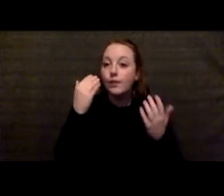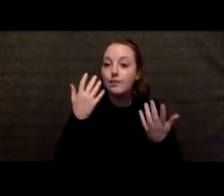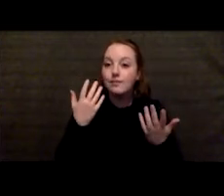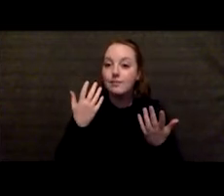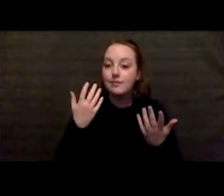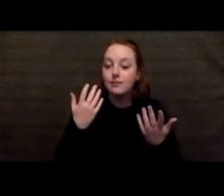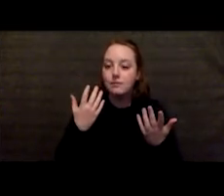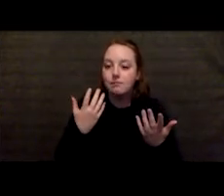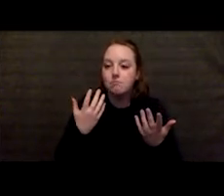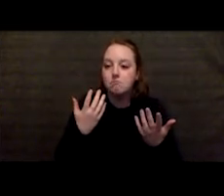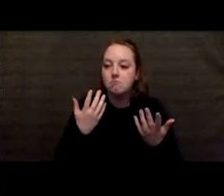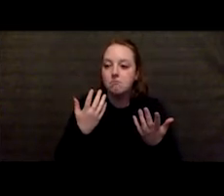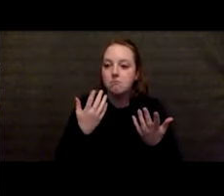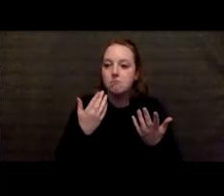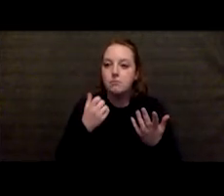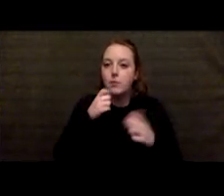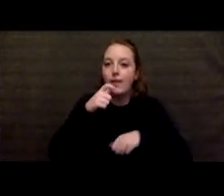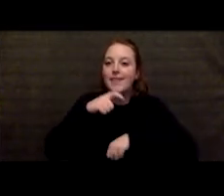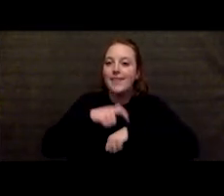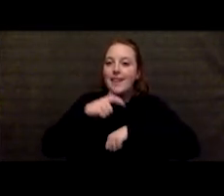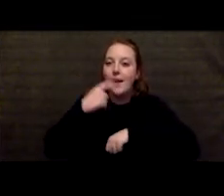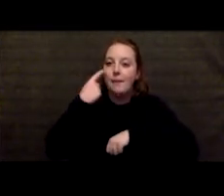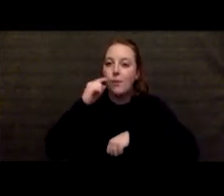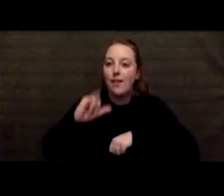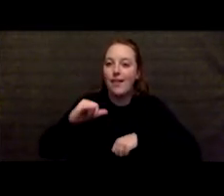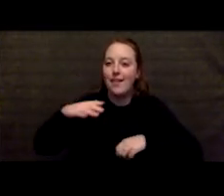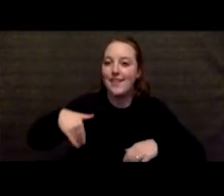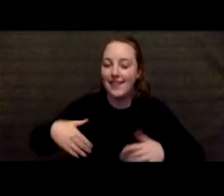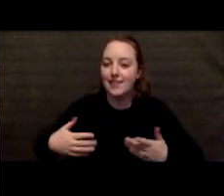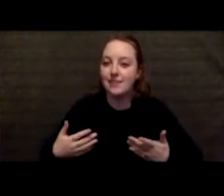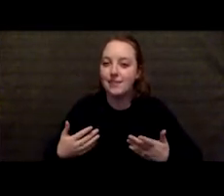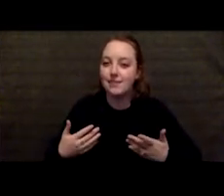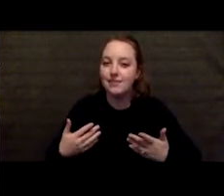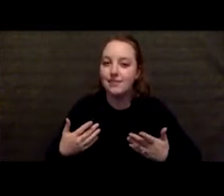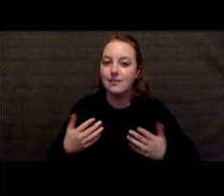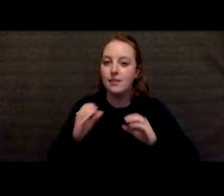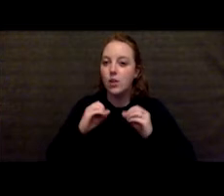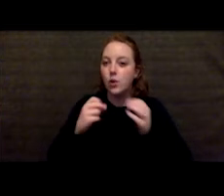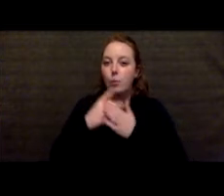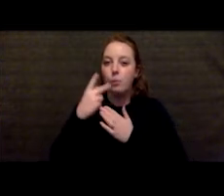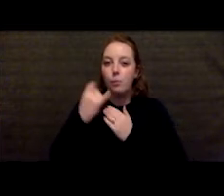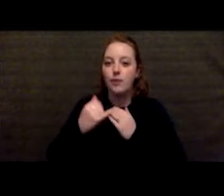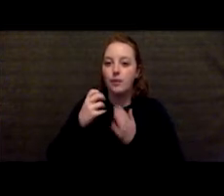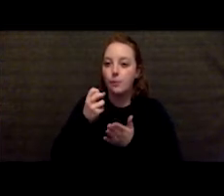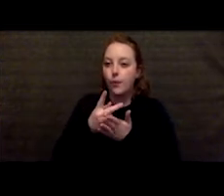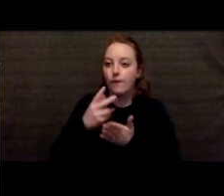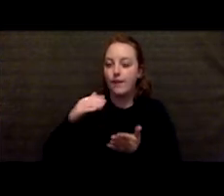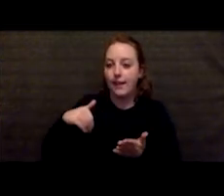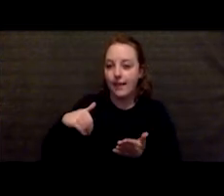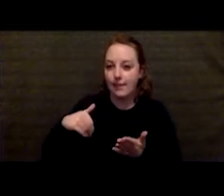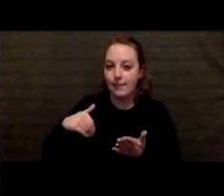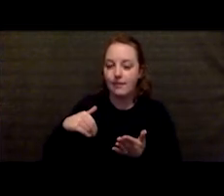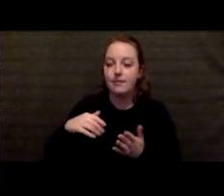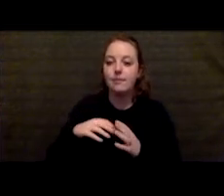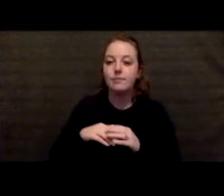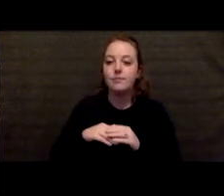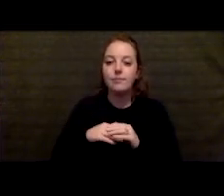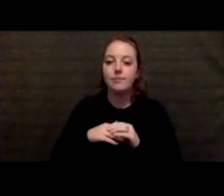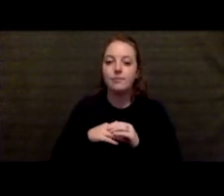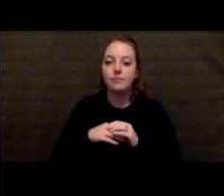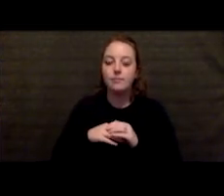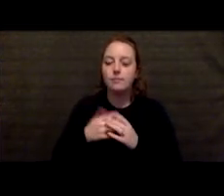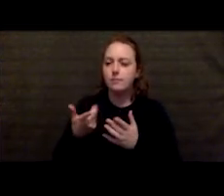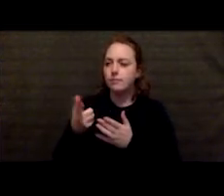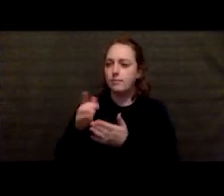it hasn't come to the phase of designing a project yet because there's not a project that's been approved. And were the schools that y'all